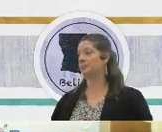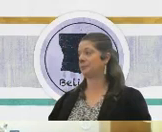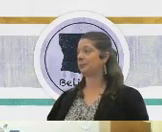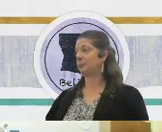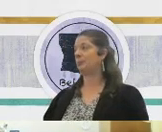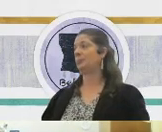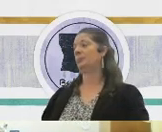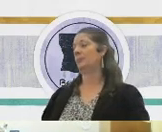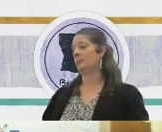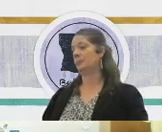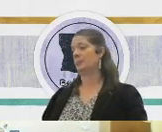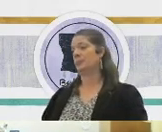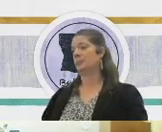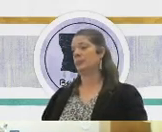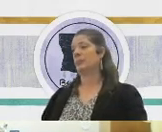check.